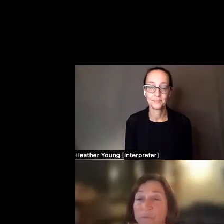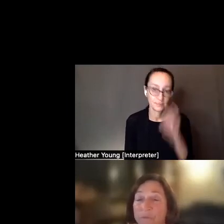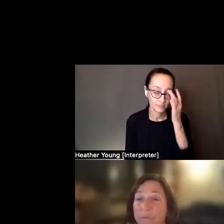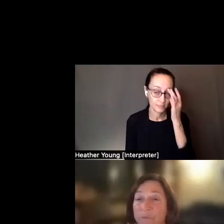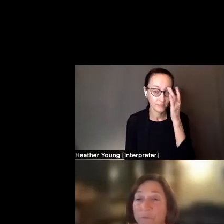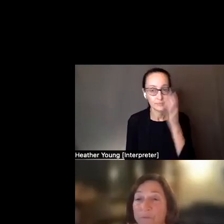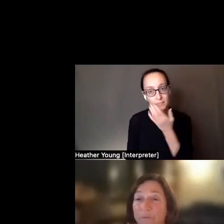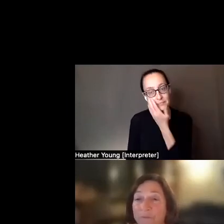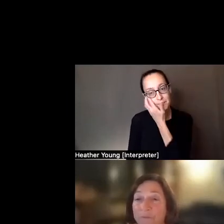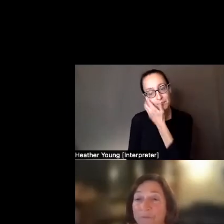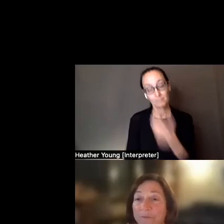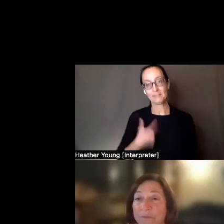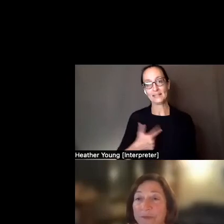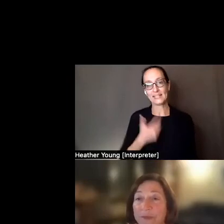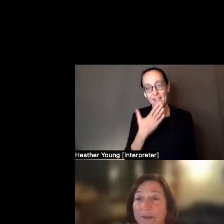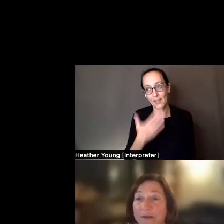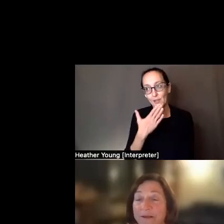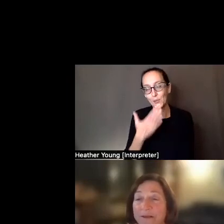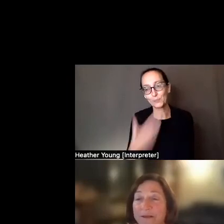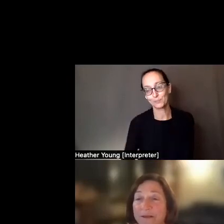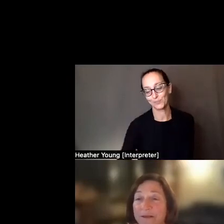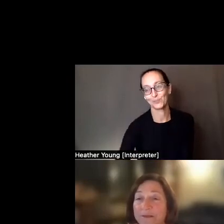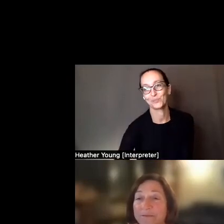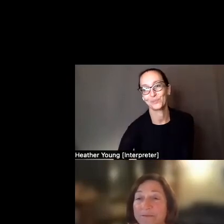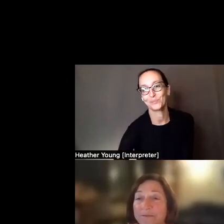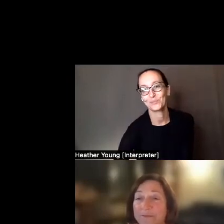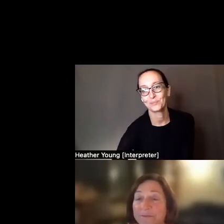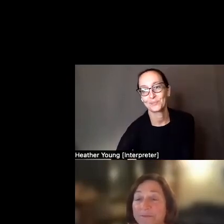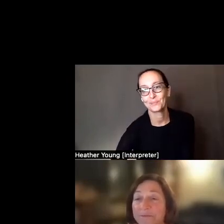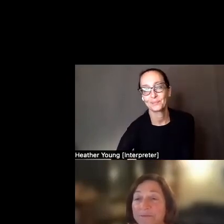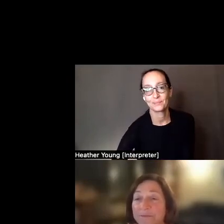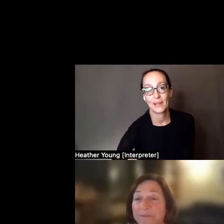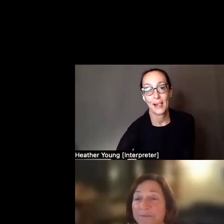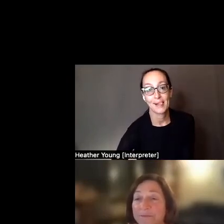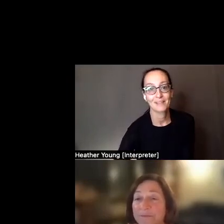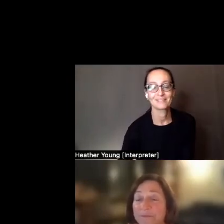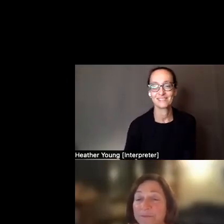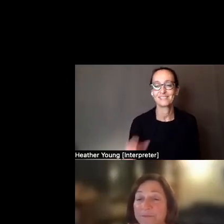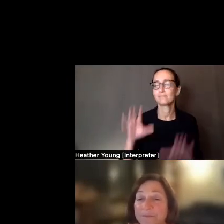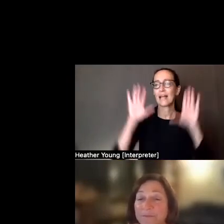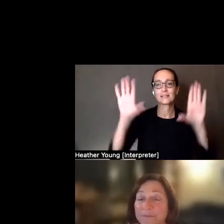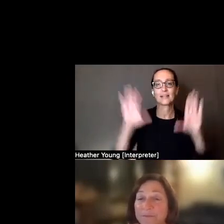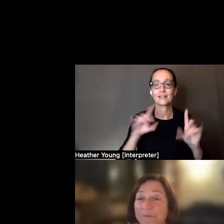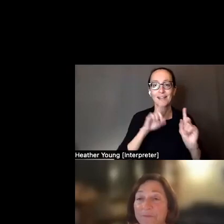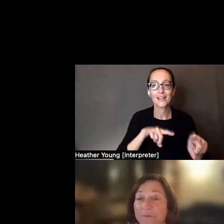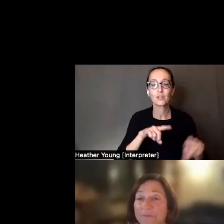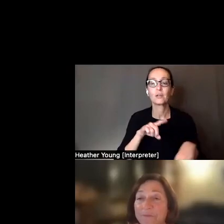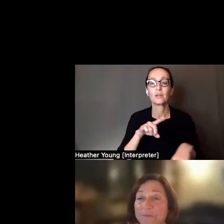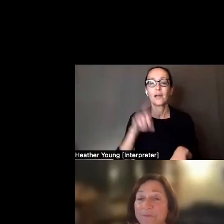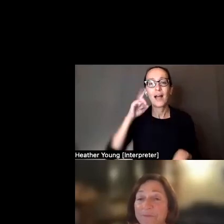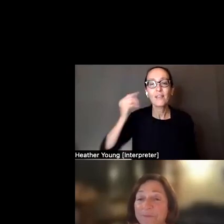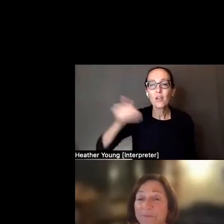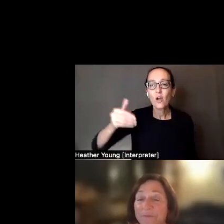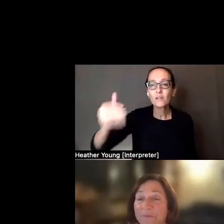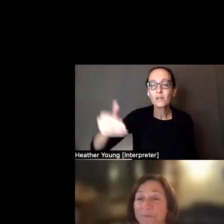Thank you. That's an excellent answer, because a lot of times I think too, Donna, that we don't